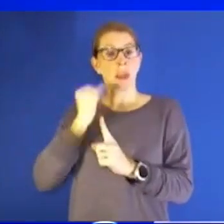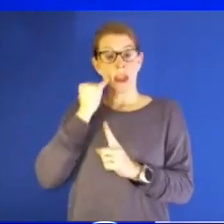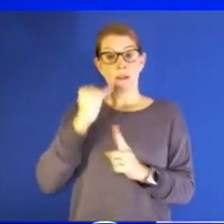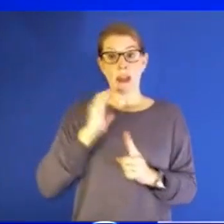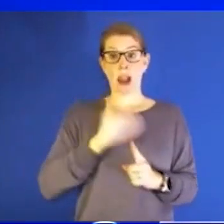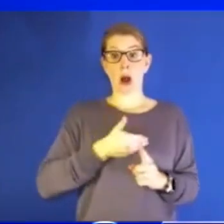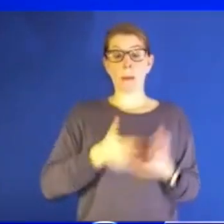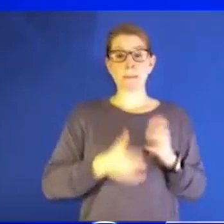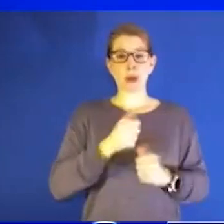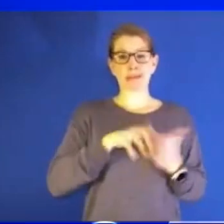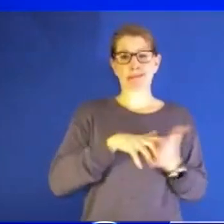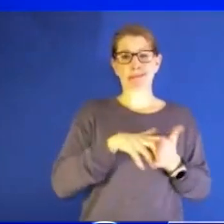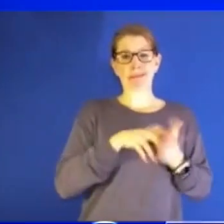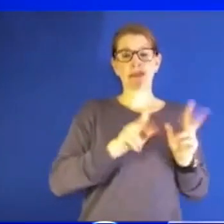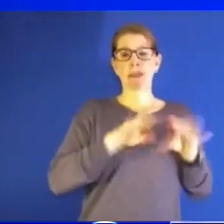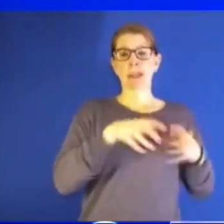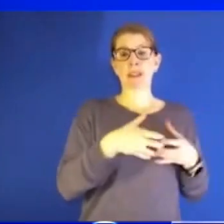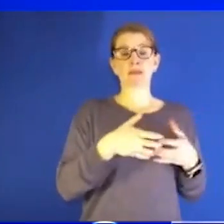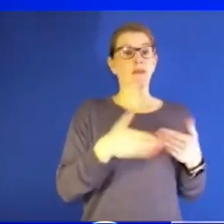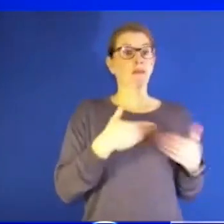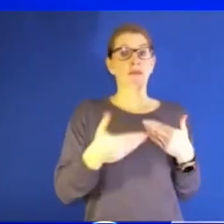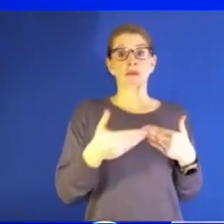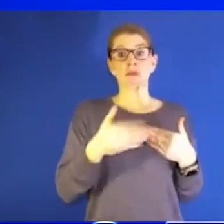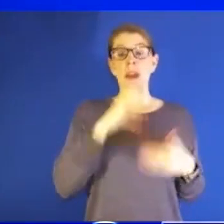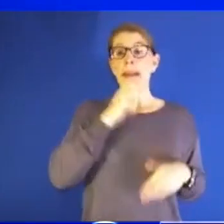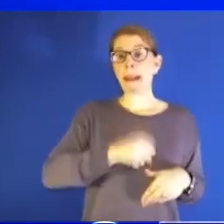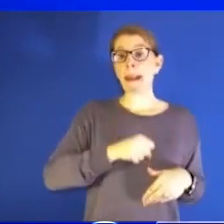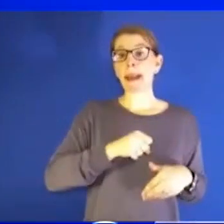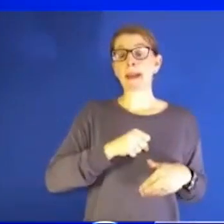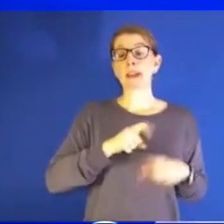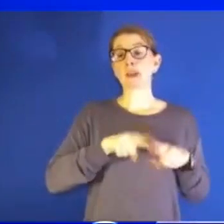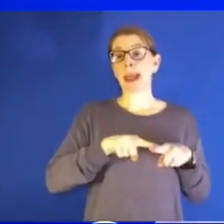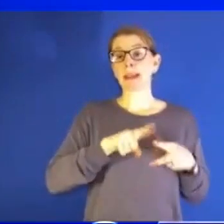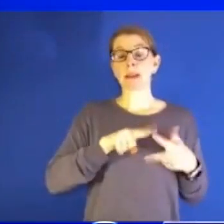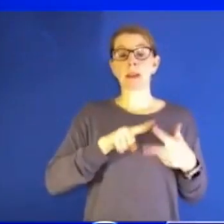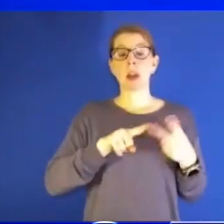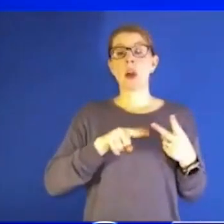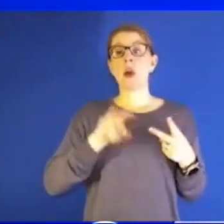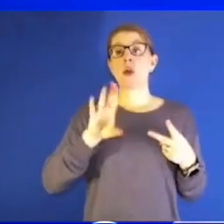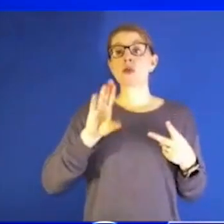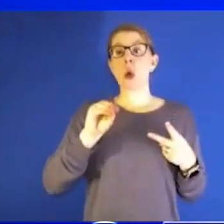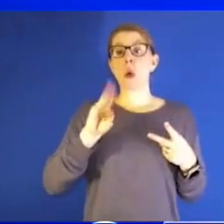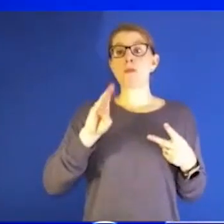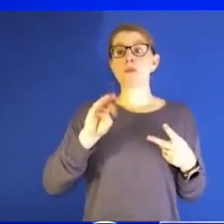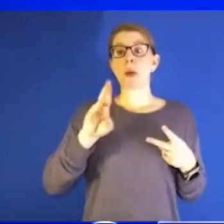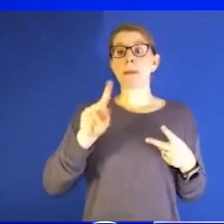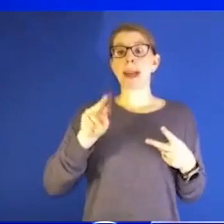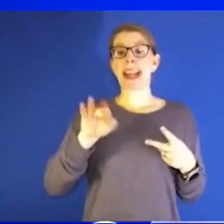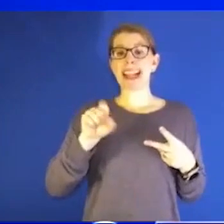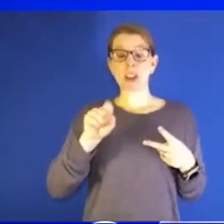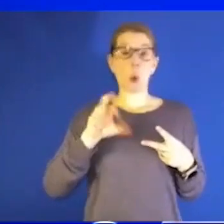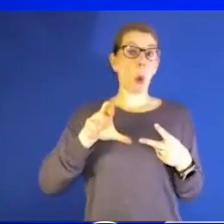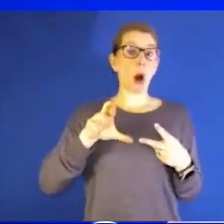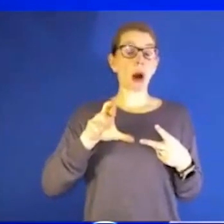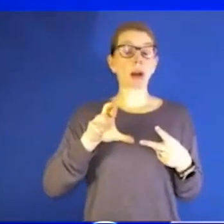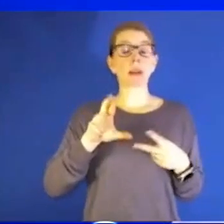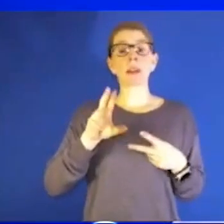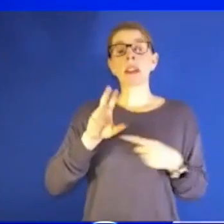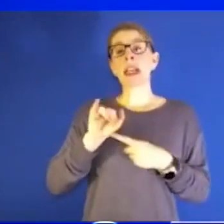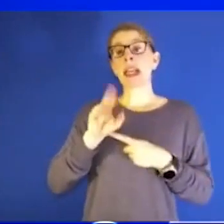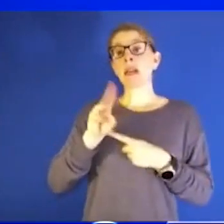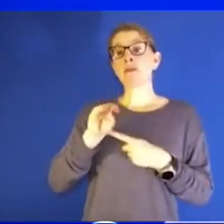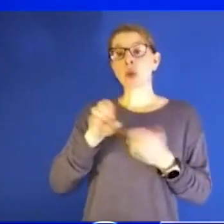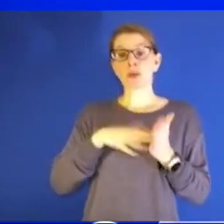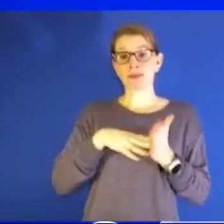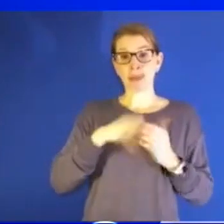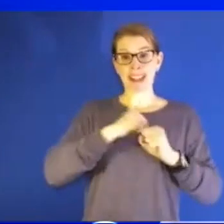vulnerable populations, whether that's age-based or comorbidities or immunosuppression-based, keep them protected by vaccination, but also get